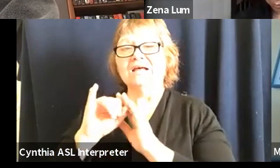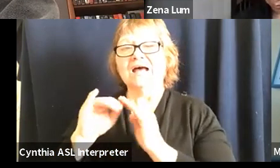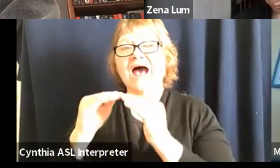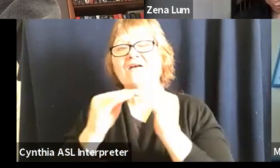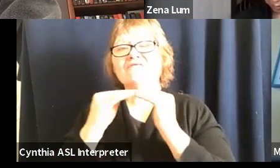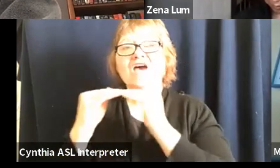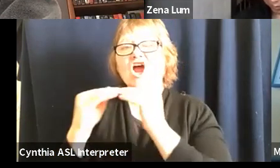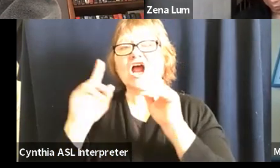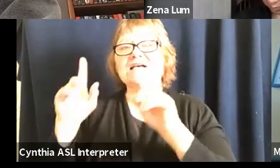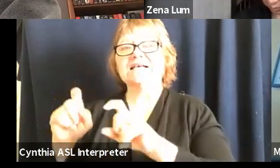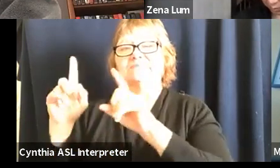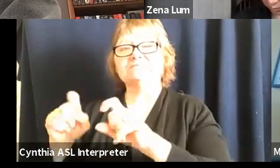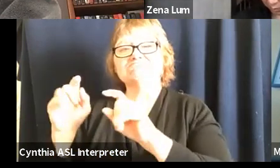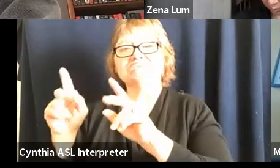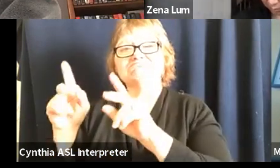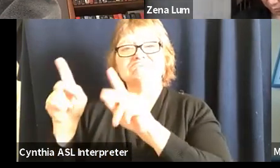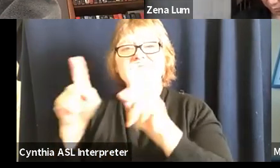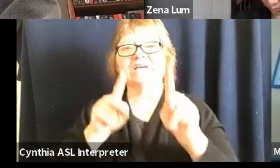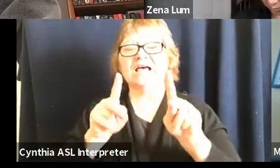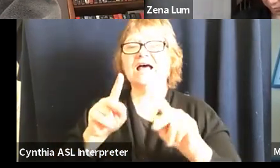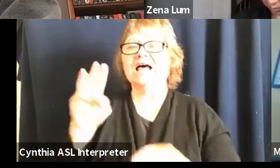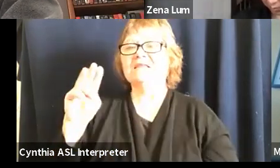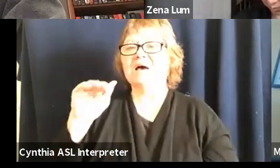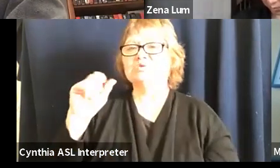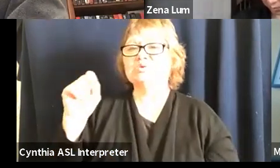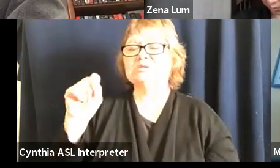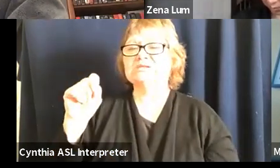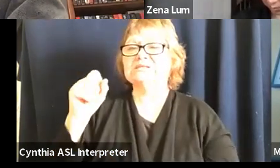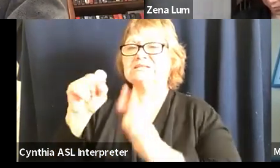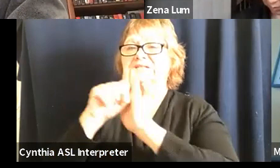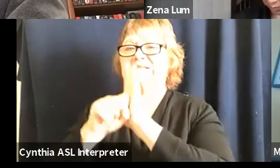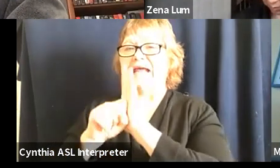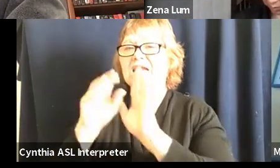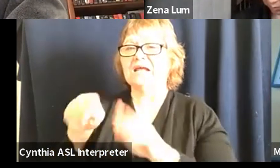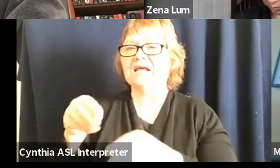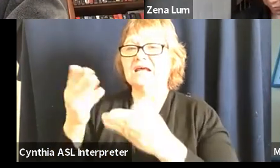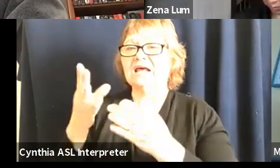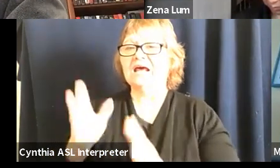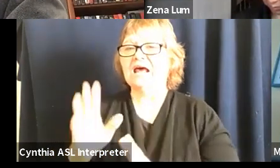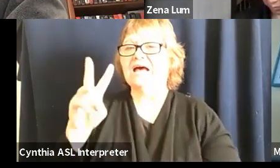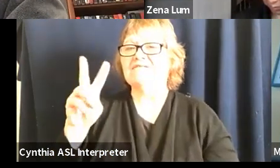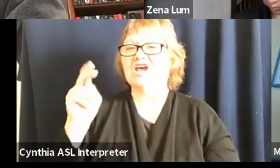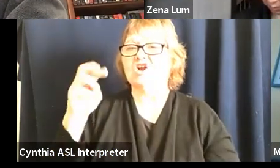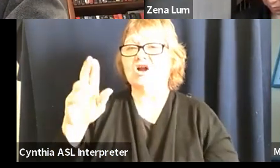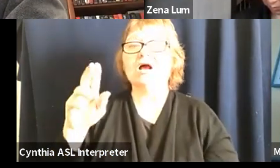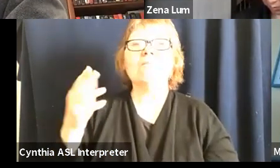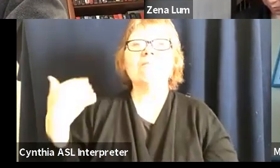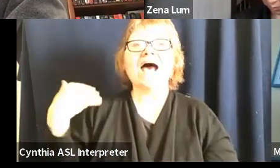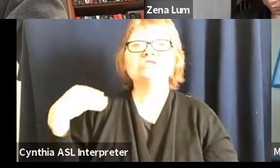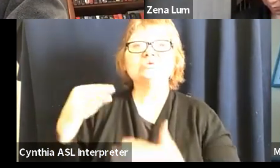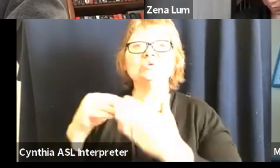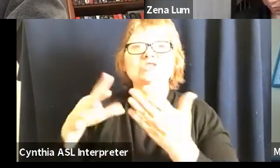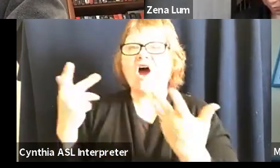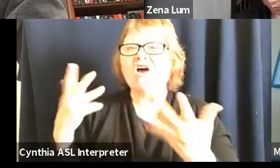aligned to the Massachusetts state standard. Test students on materials they already learned in